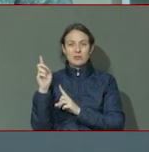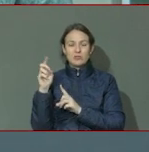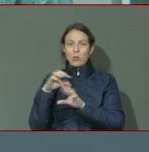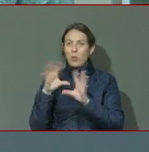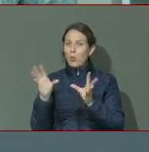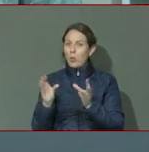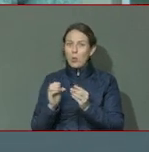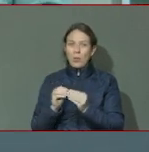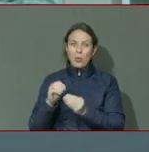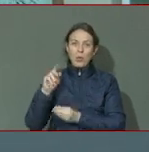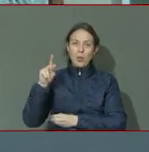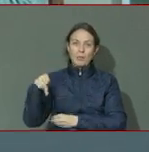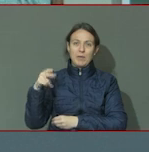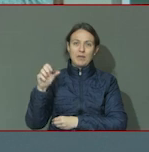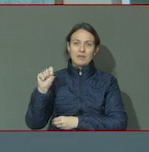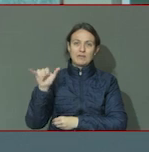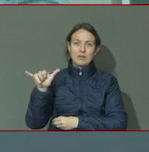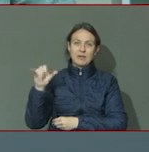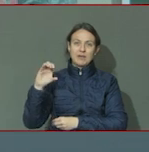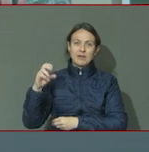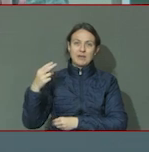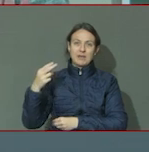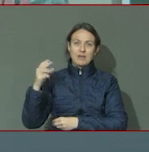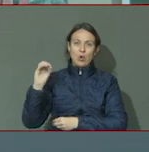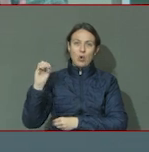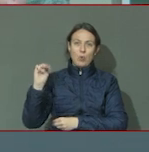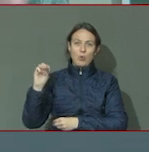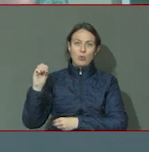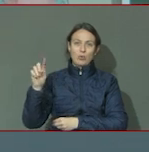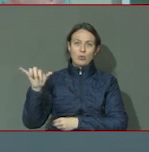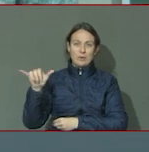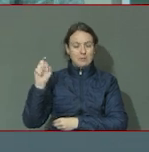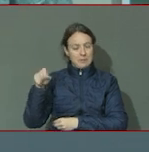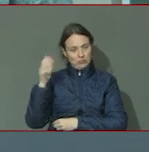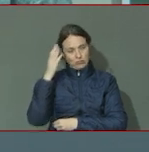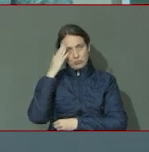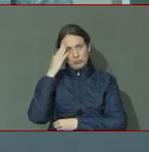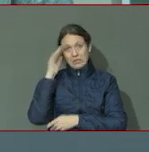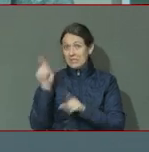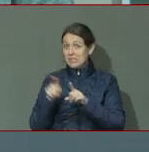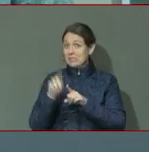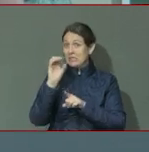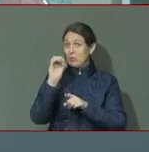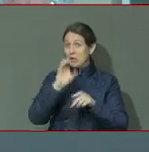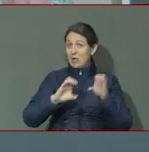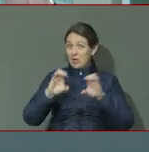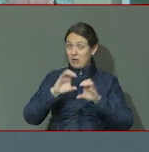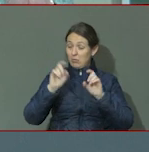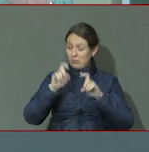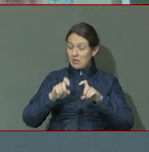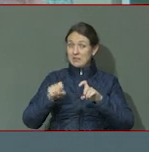stoichiometry now. So you can apply it in any topic in chemistry, even organics. They like to